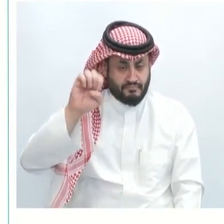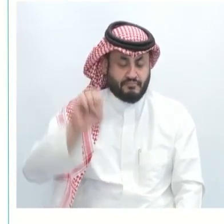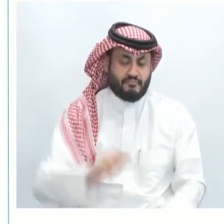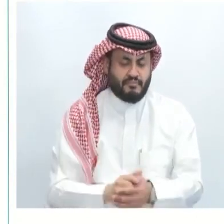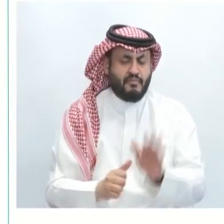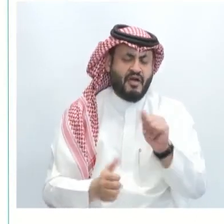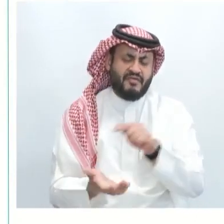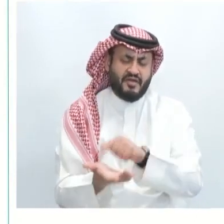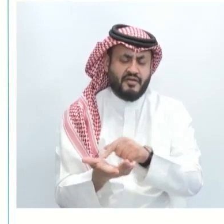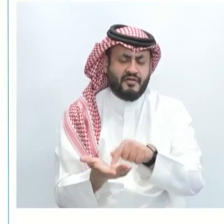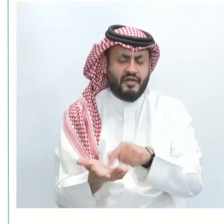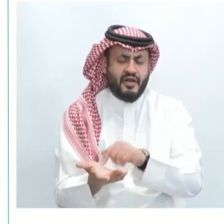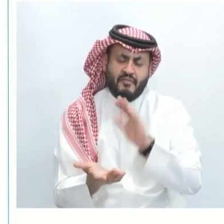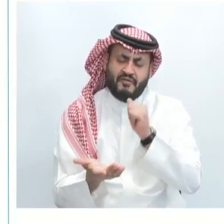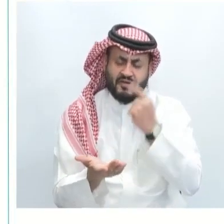uncountable.